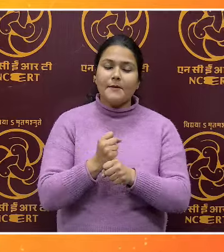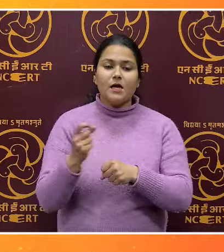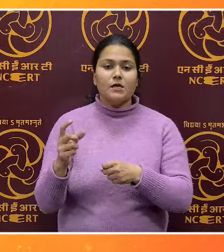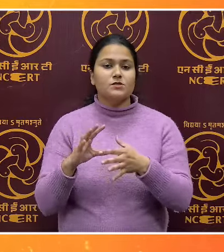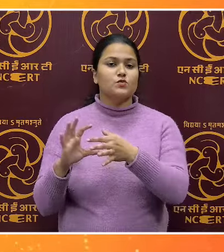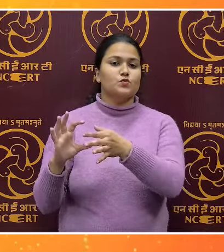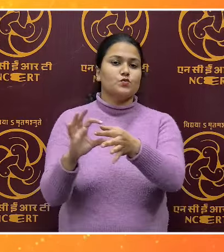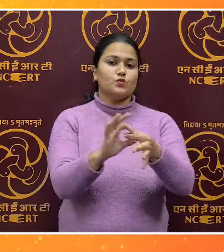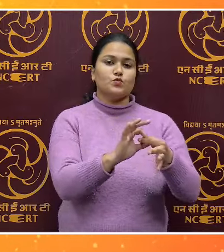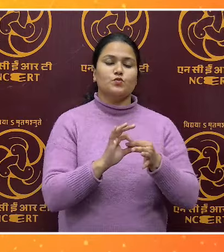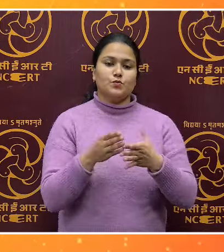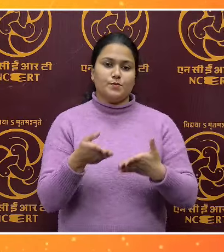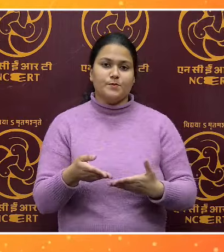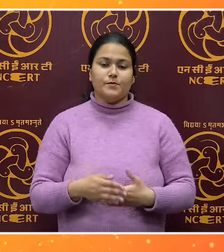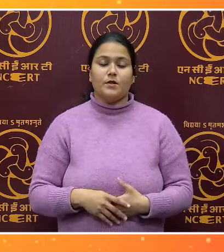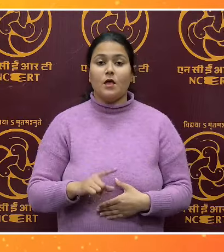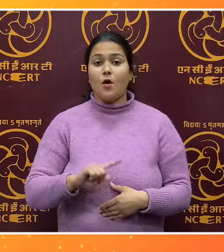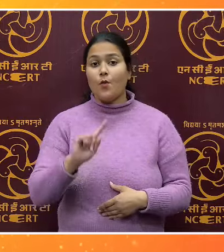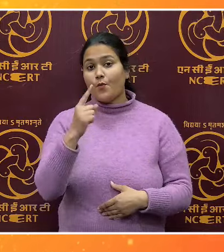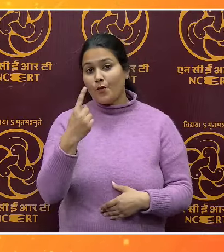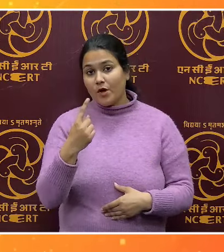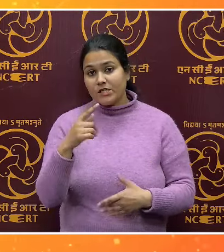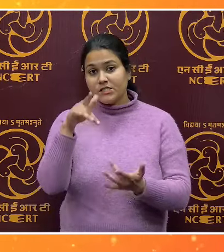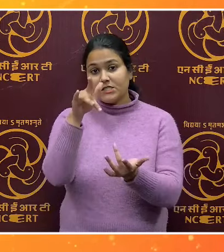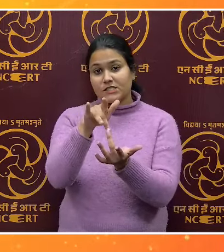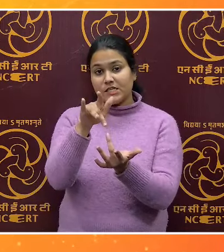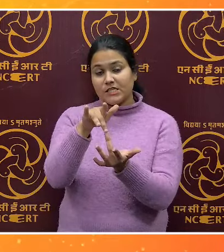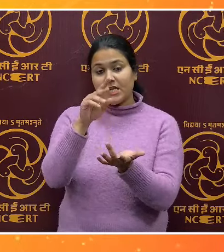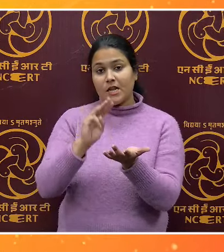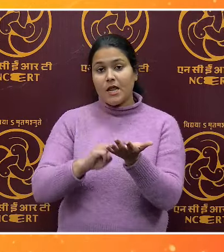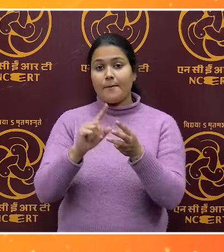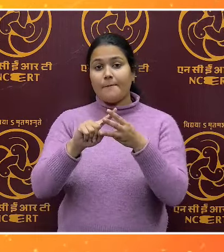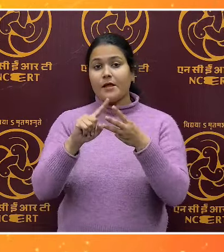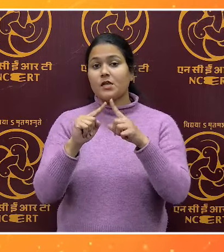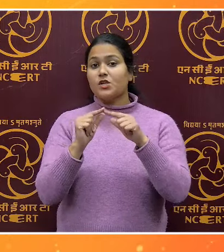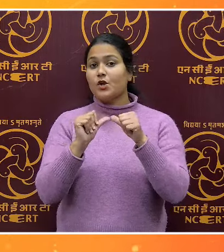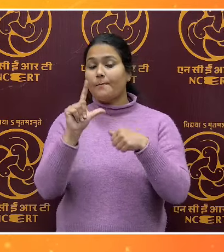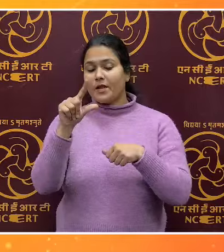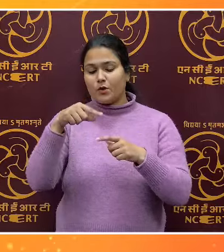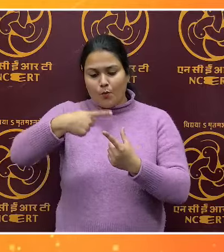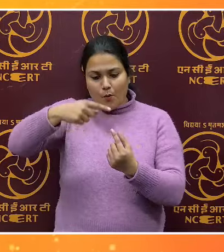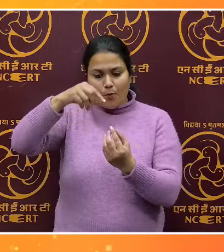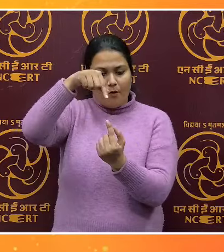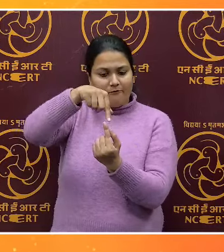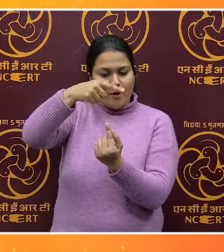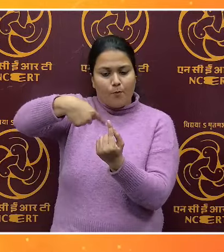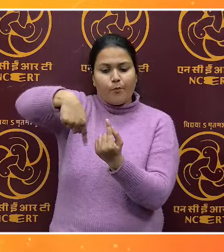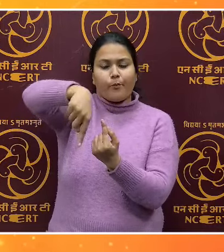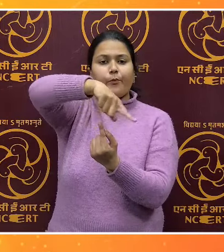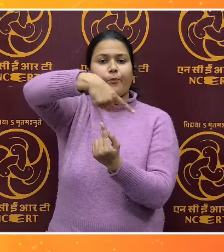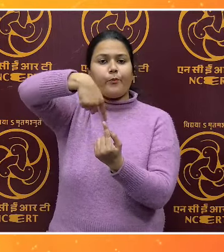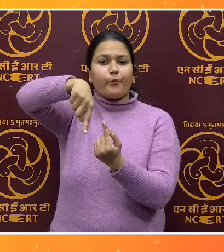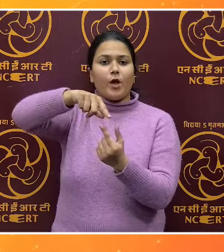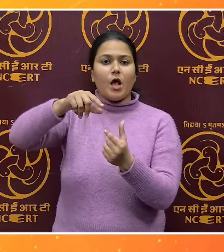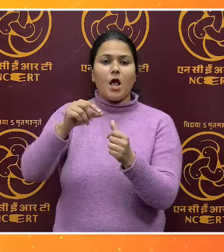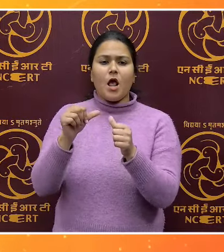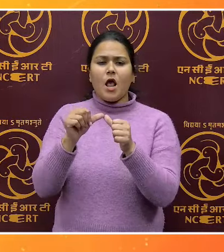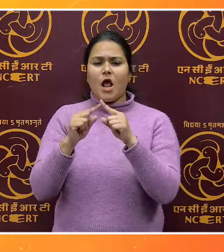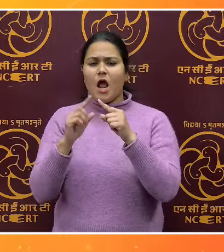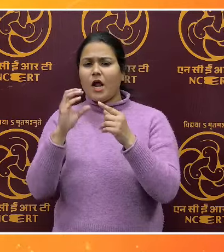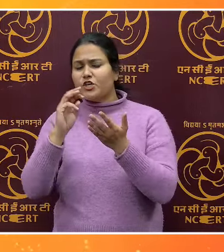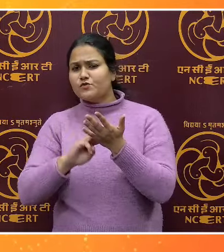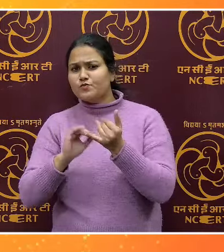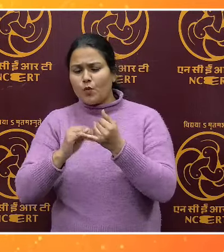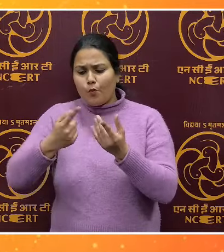that, one kind of central metal will be there, and surrounding metal atoms or group of atoms which